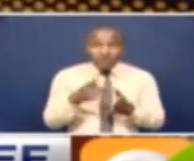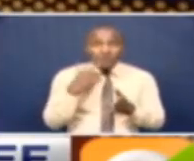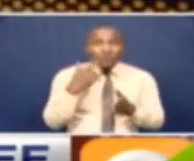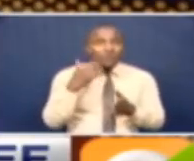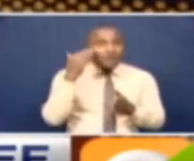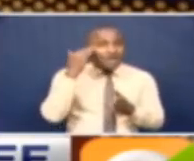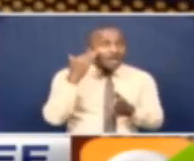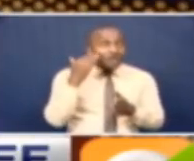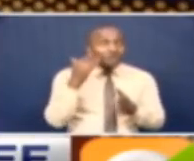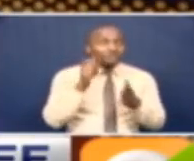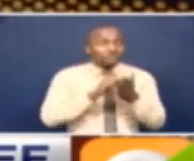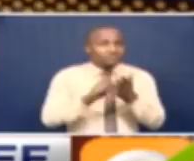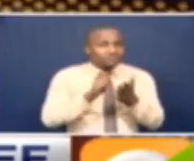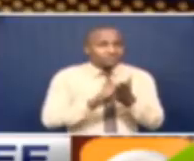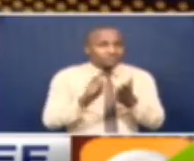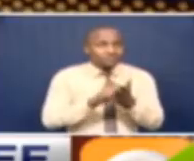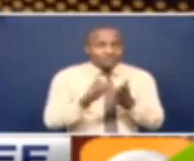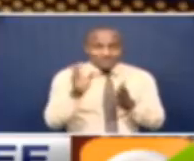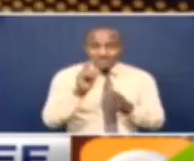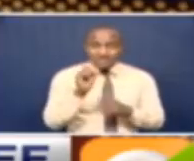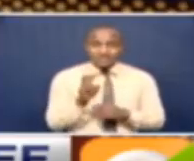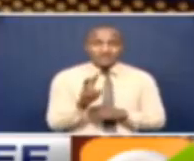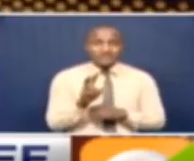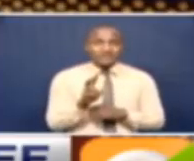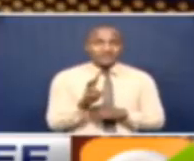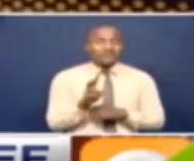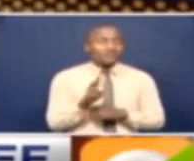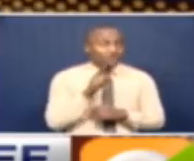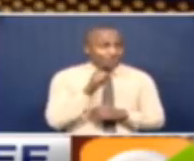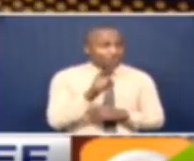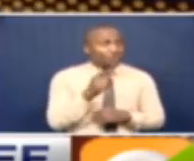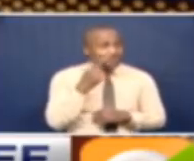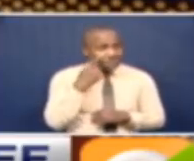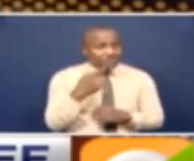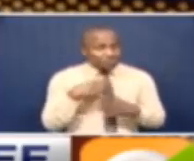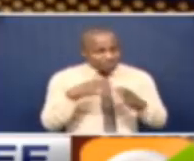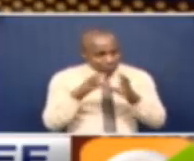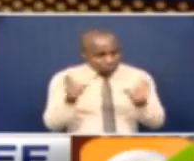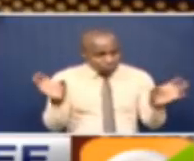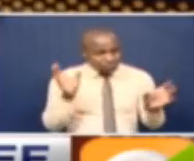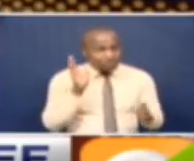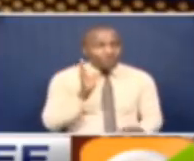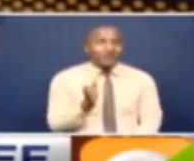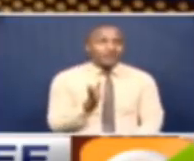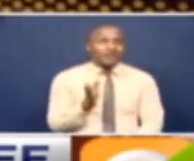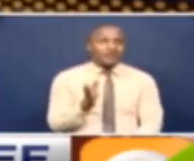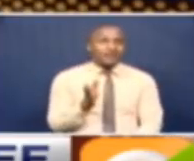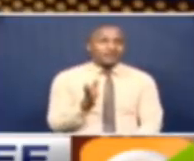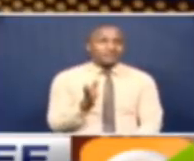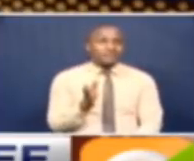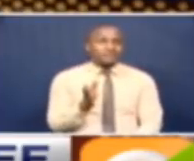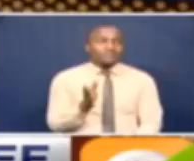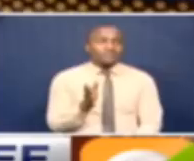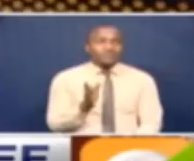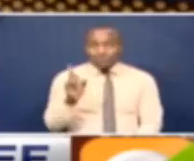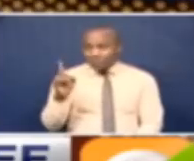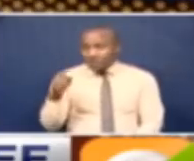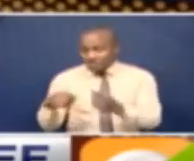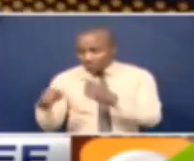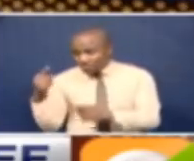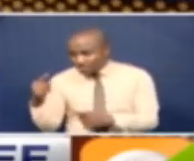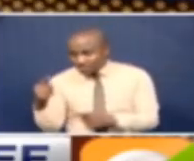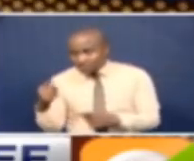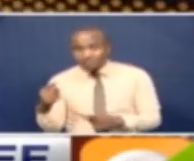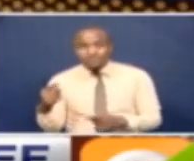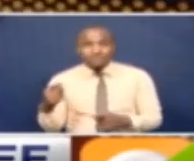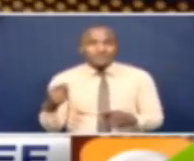of the journalists in Citizen TV, you will divide one another. One of you might win by a vote or two. That